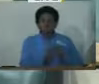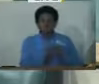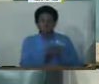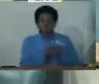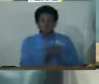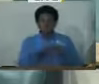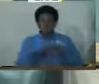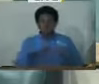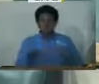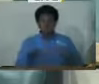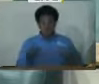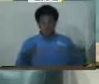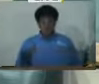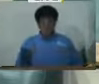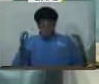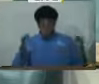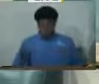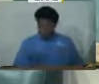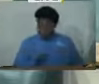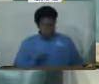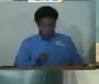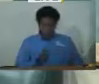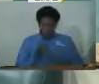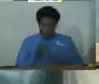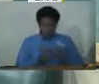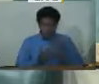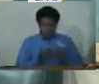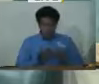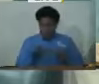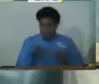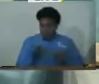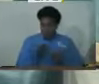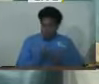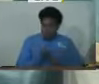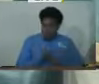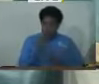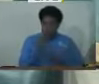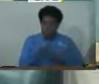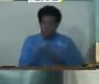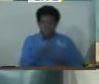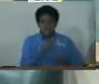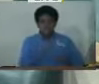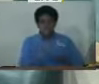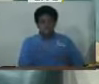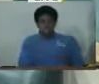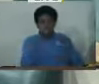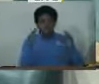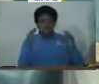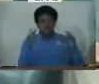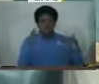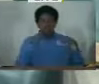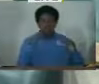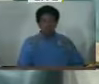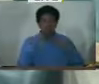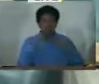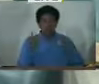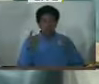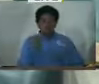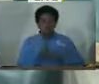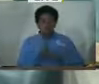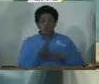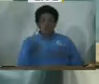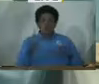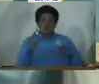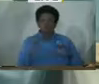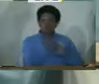process to establish natural justice, what is fair, what is right, what is